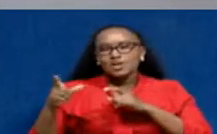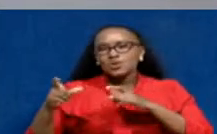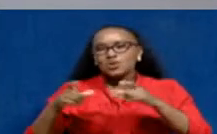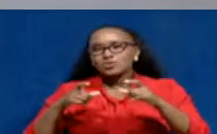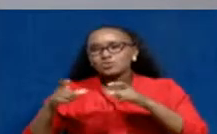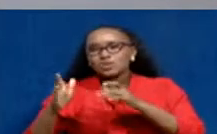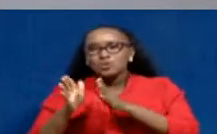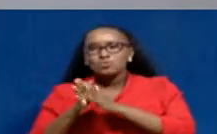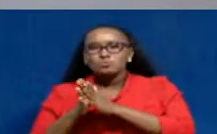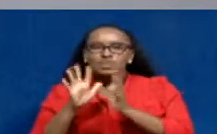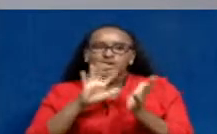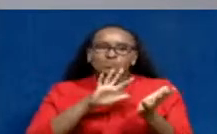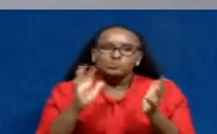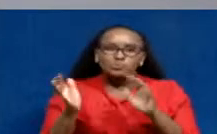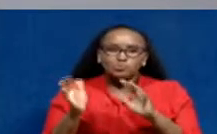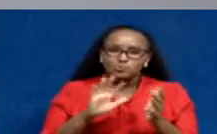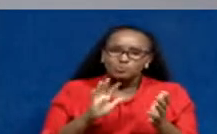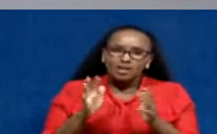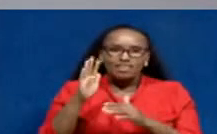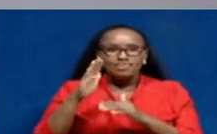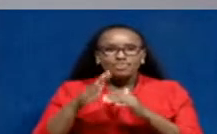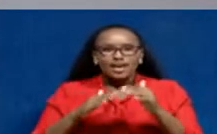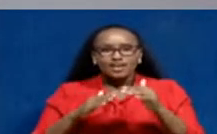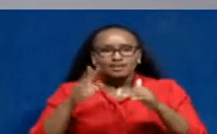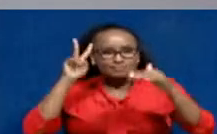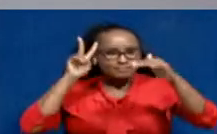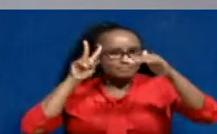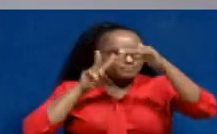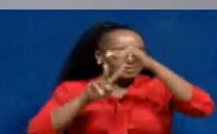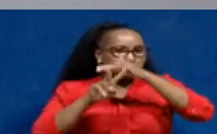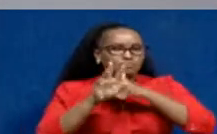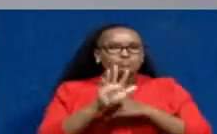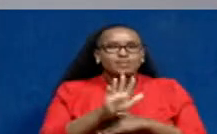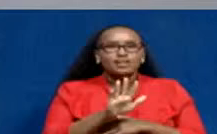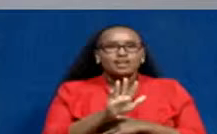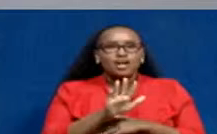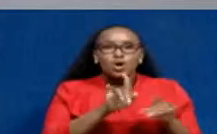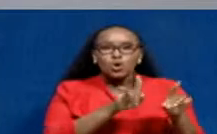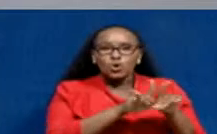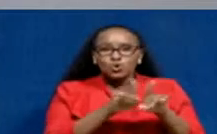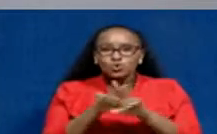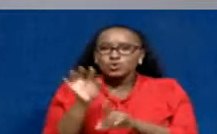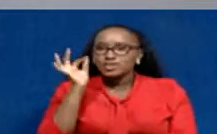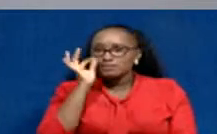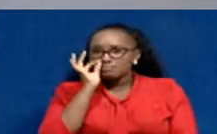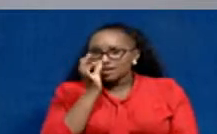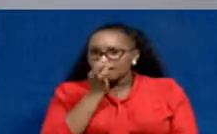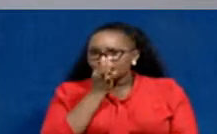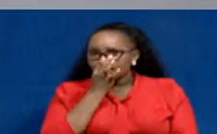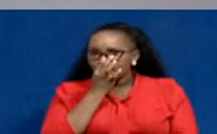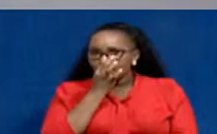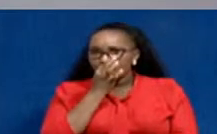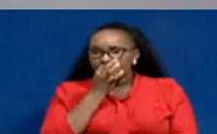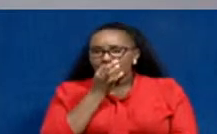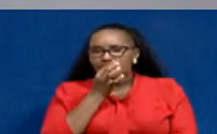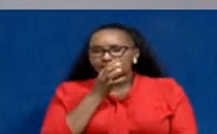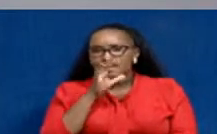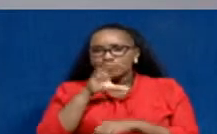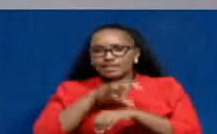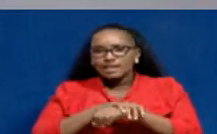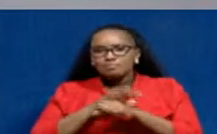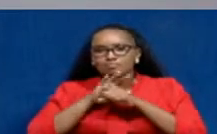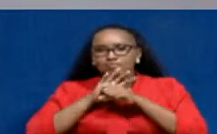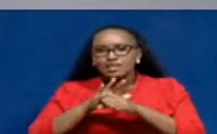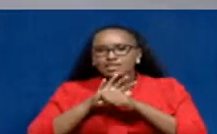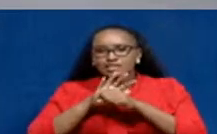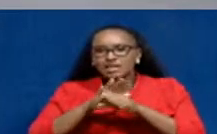his difficulties rather than his vision. He will give in to pressure of crowds